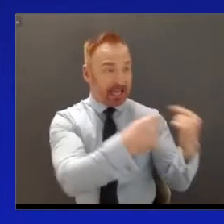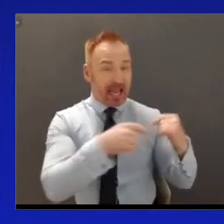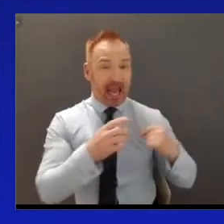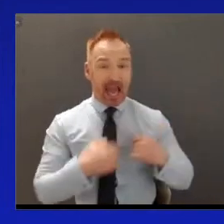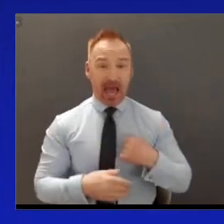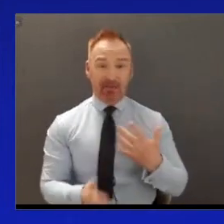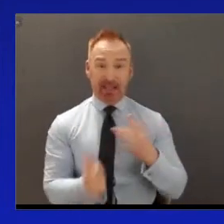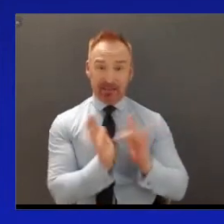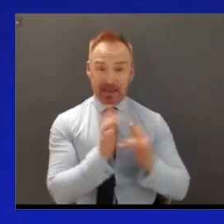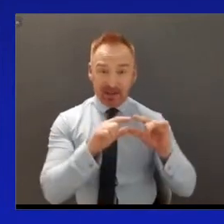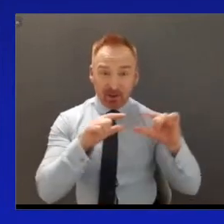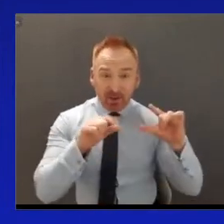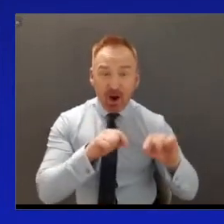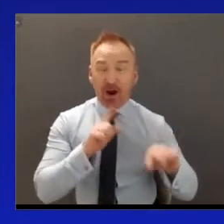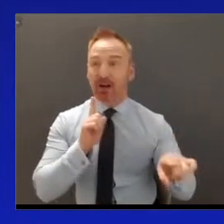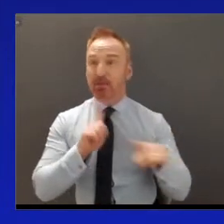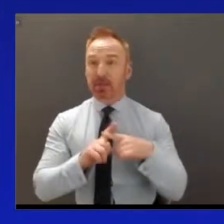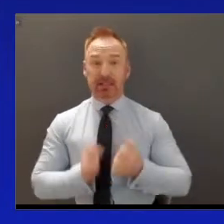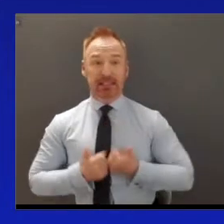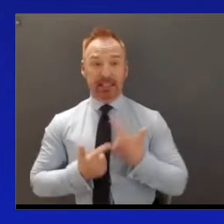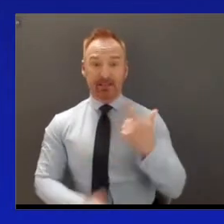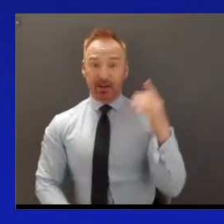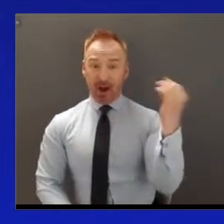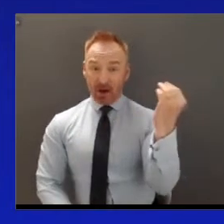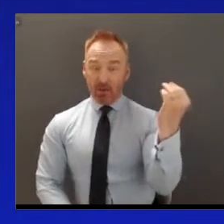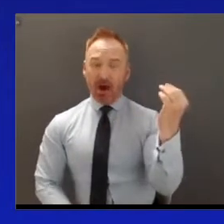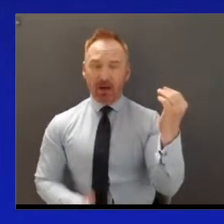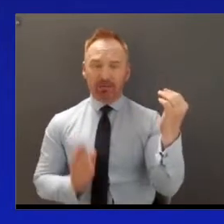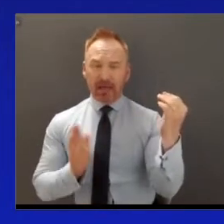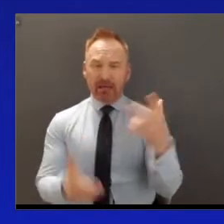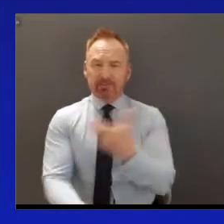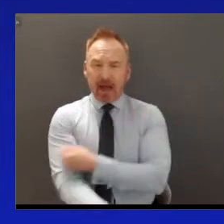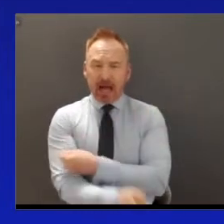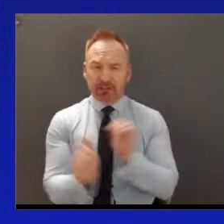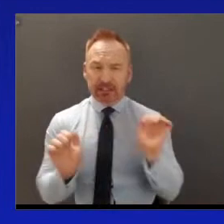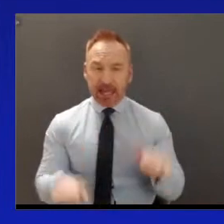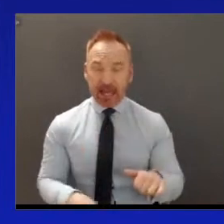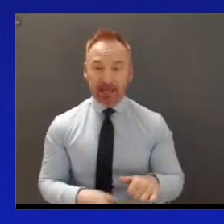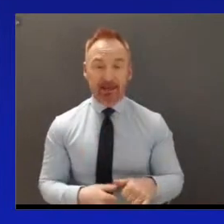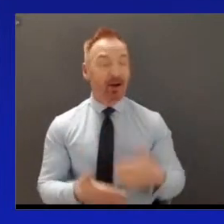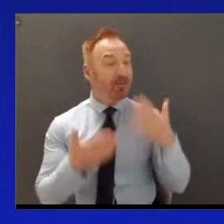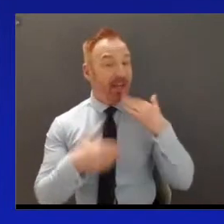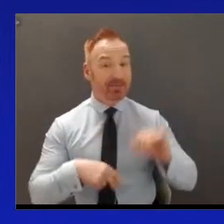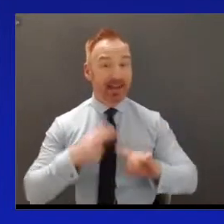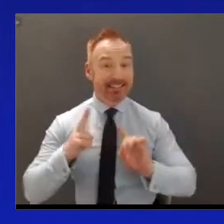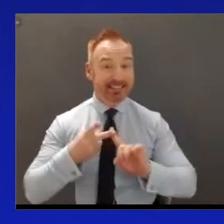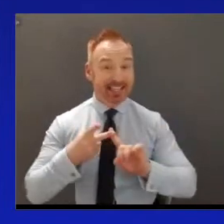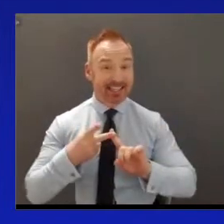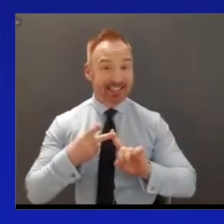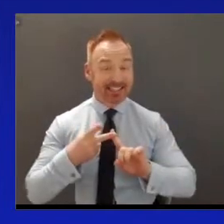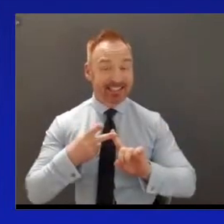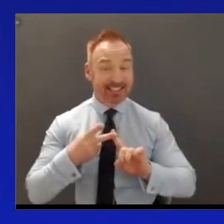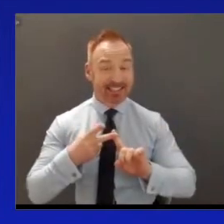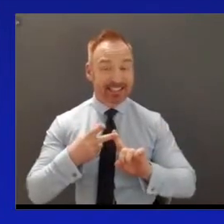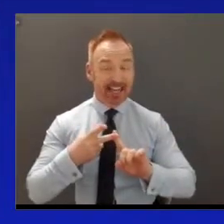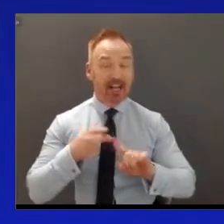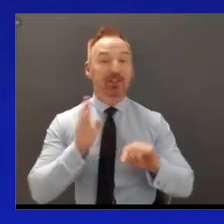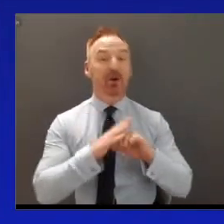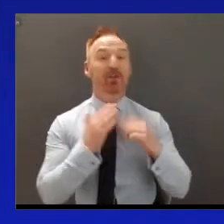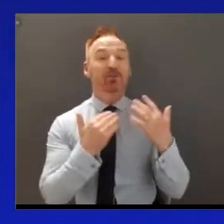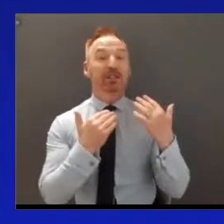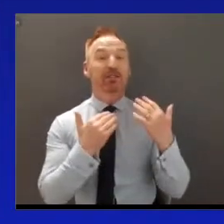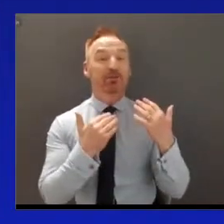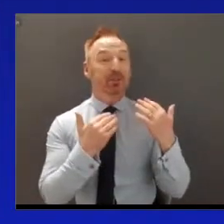asset. Okay, thank you. That was going to be my follow-up. How are the jurisdictions around us doing? But thank you for